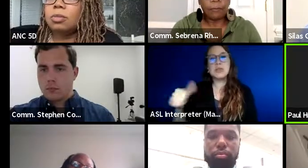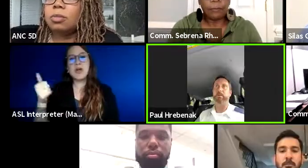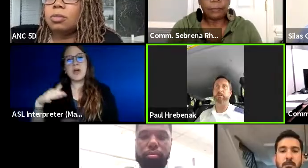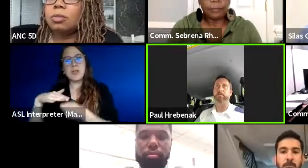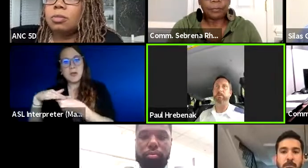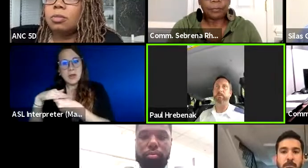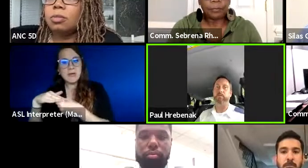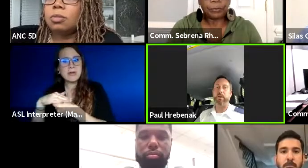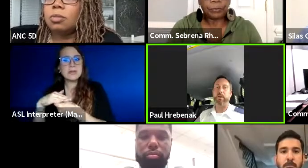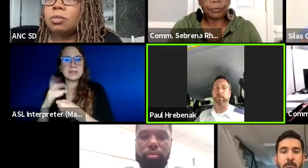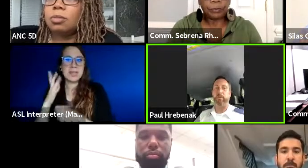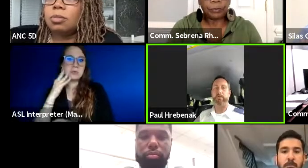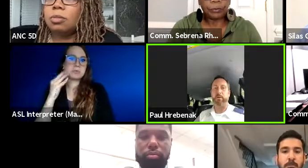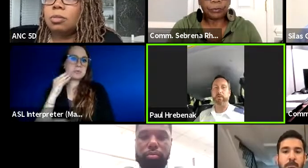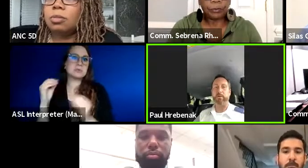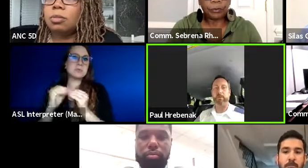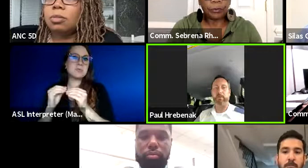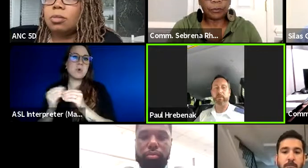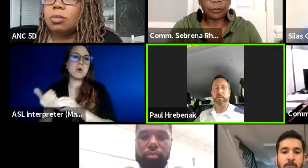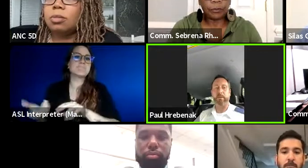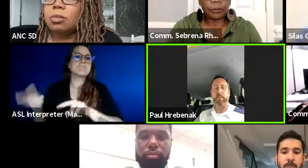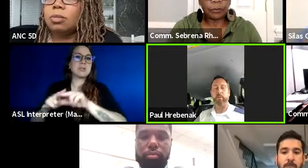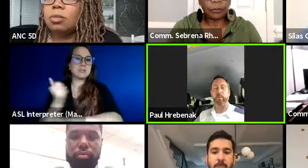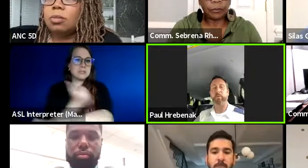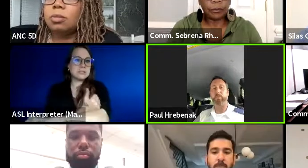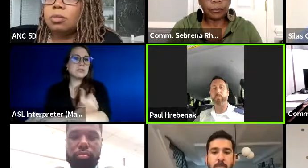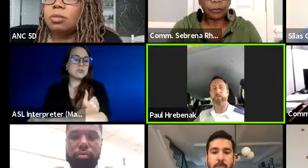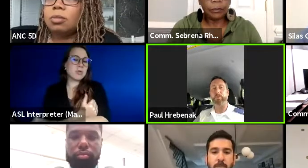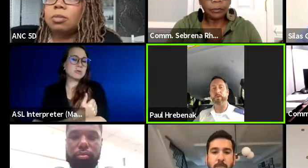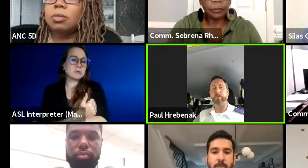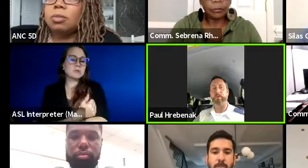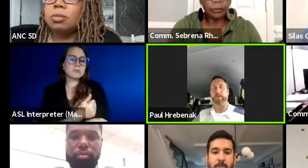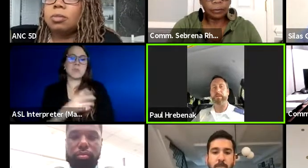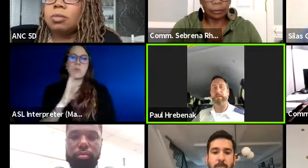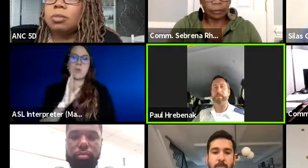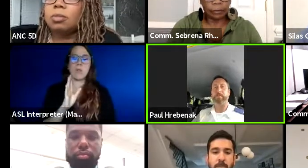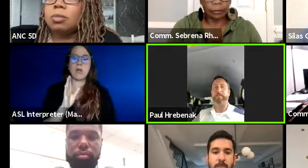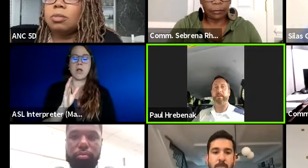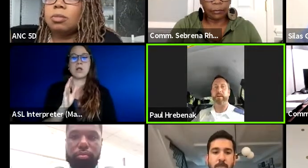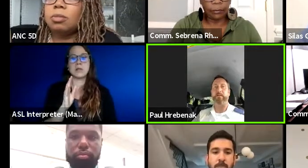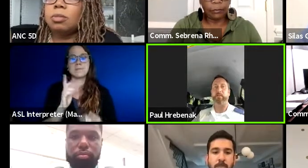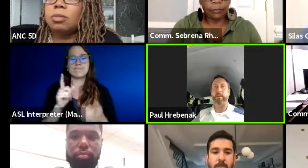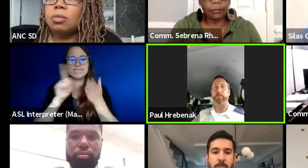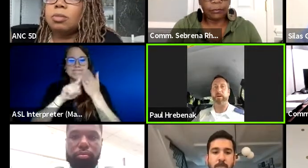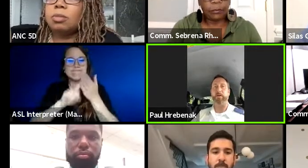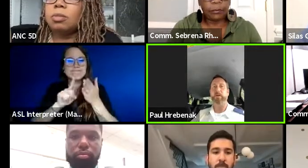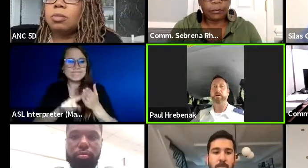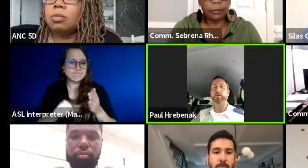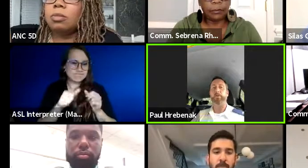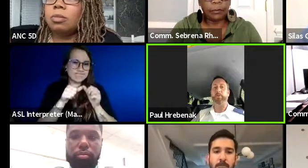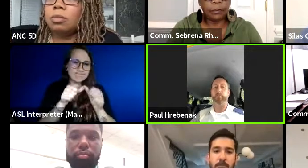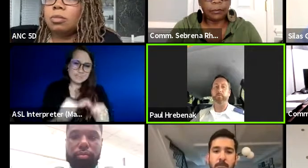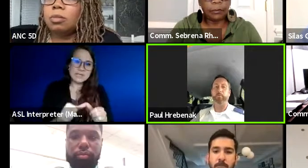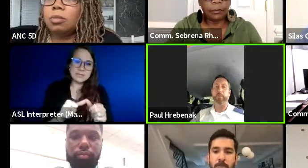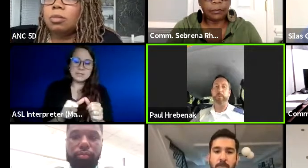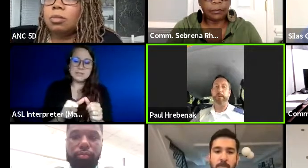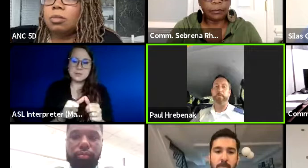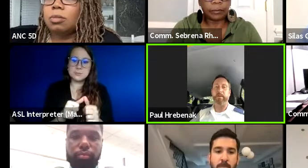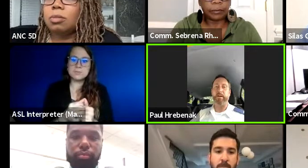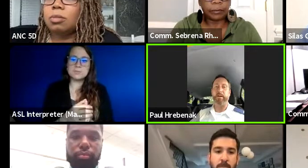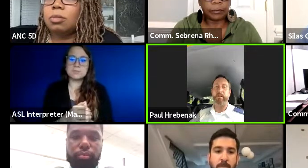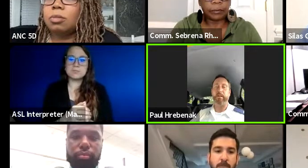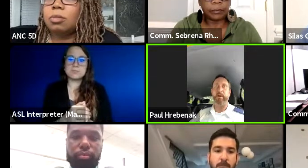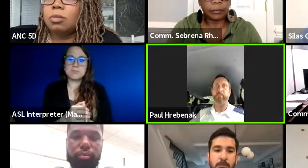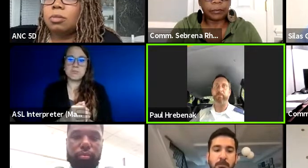the, increased drug sales and stuff like that. We'll do it on the investigative side as well. We'll